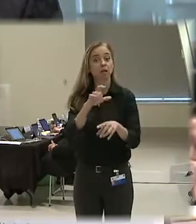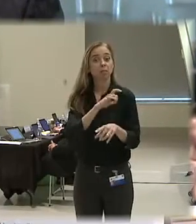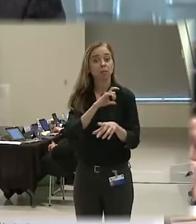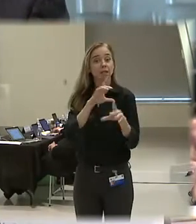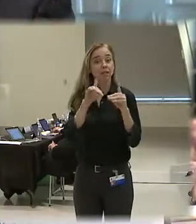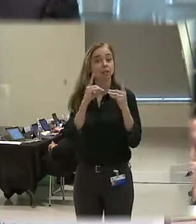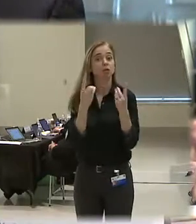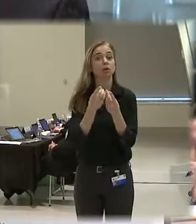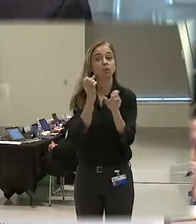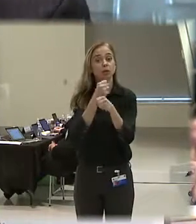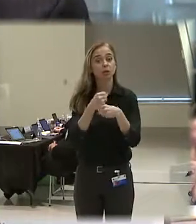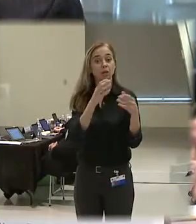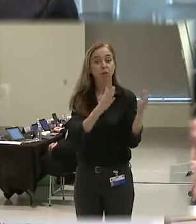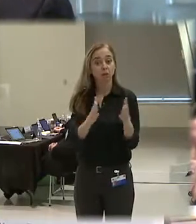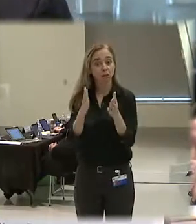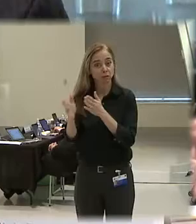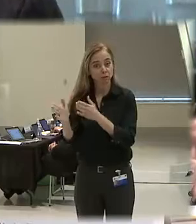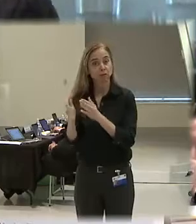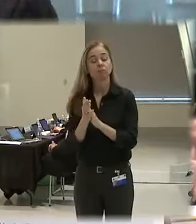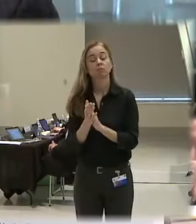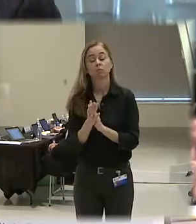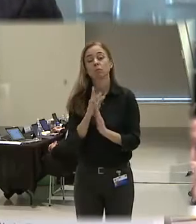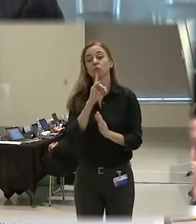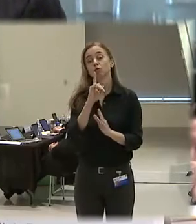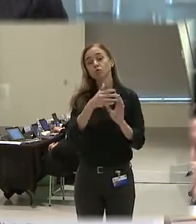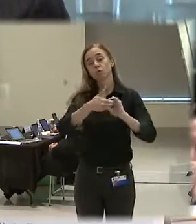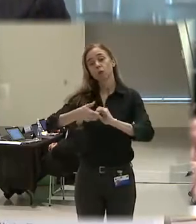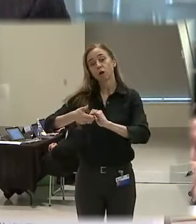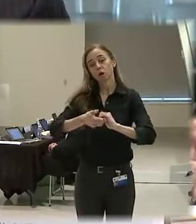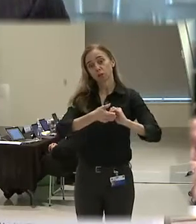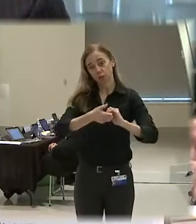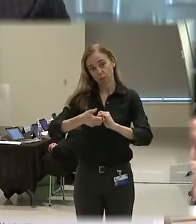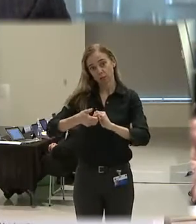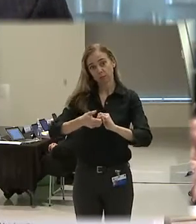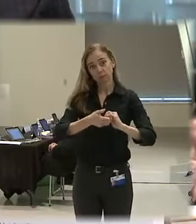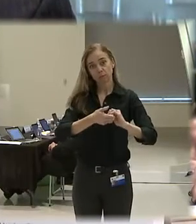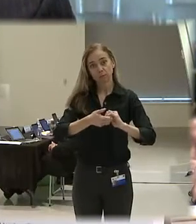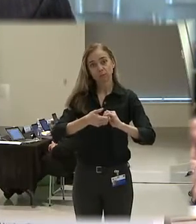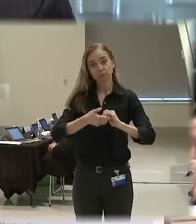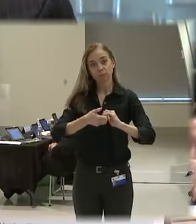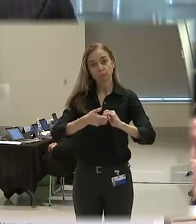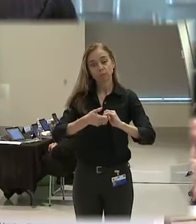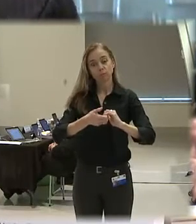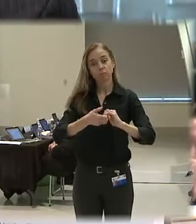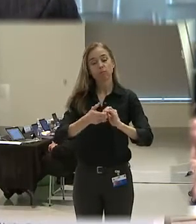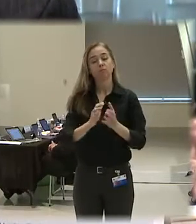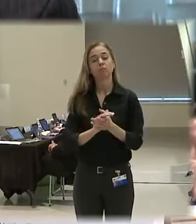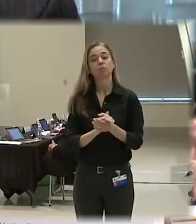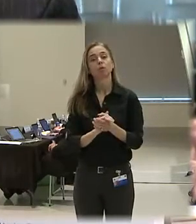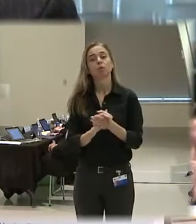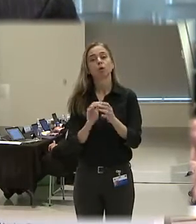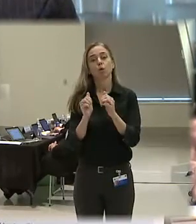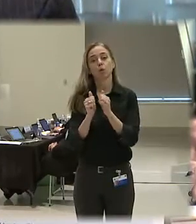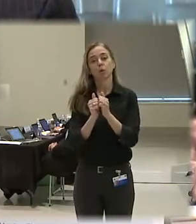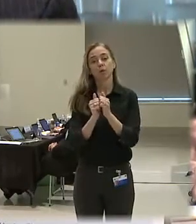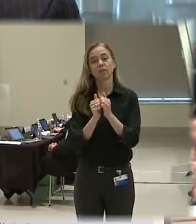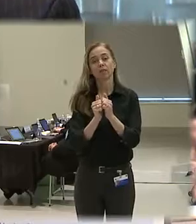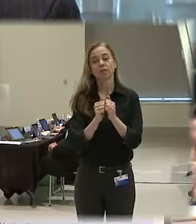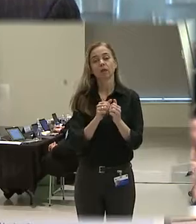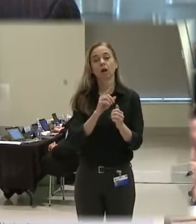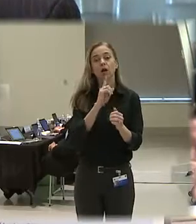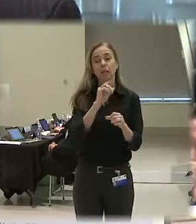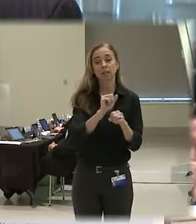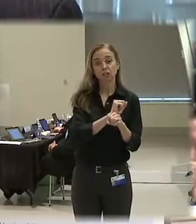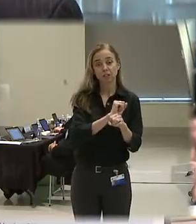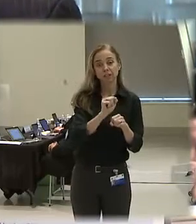can create an organizational culture that fosters a true partnership with the public. In concert with our